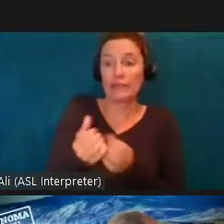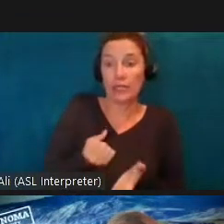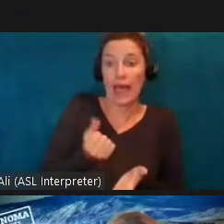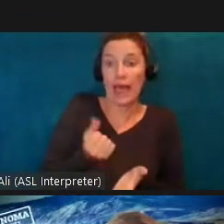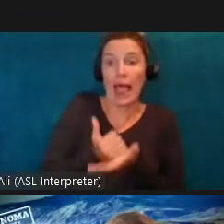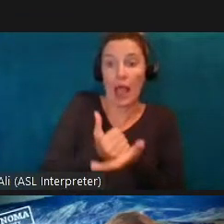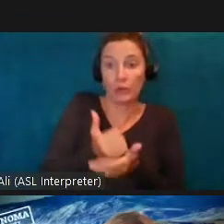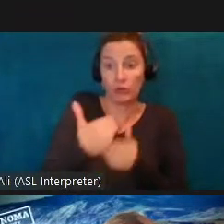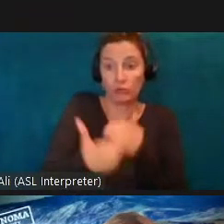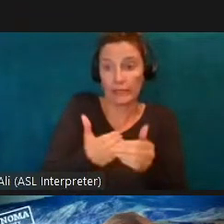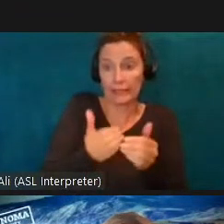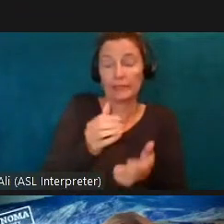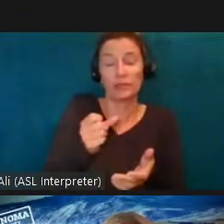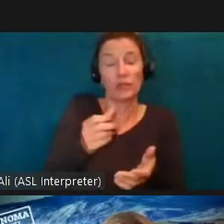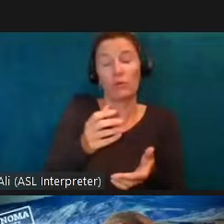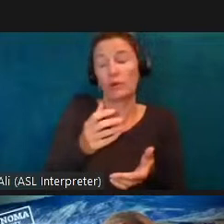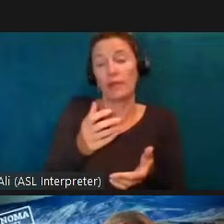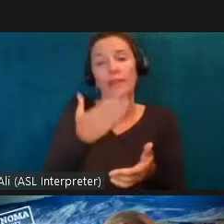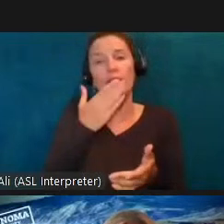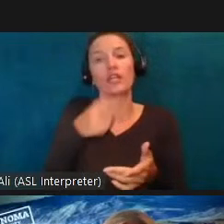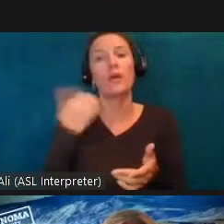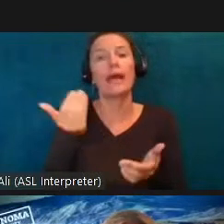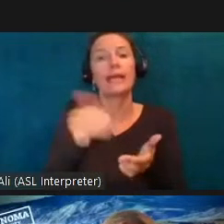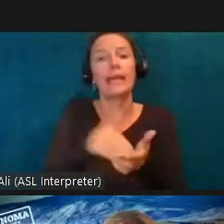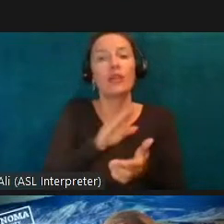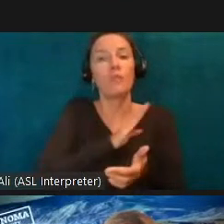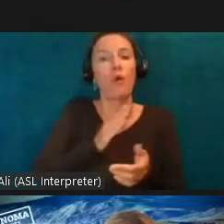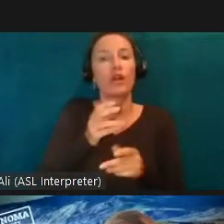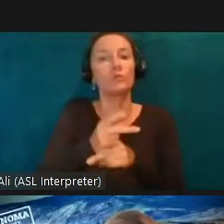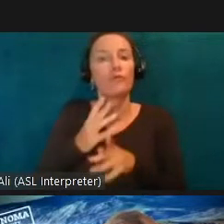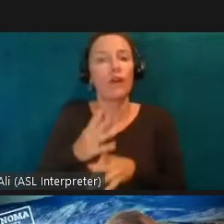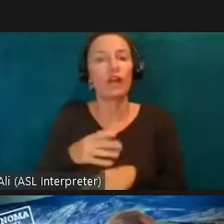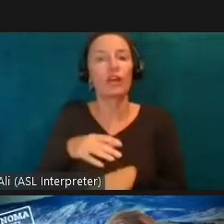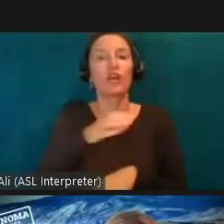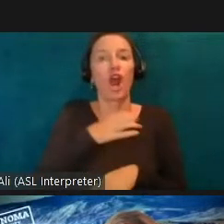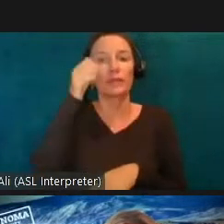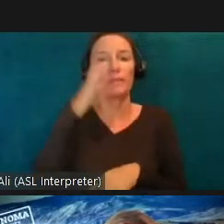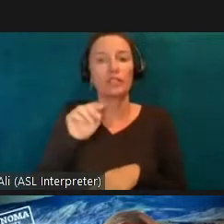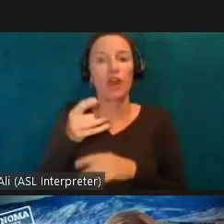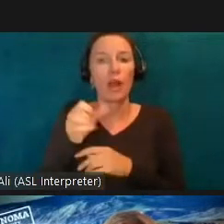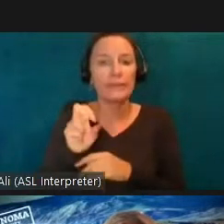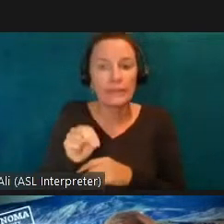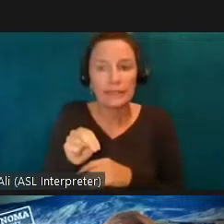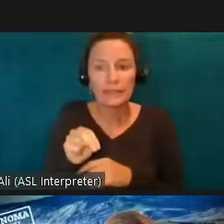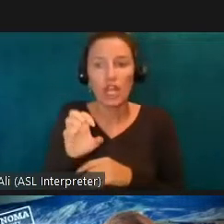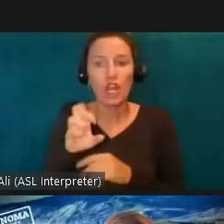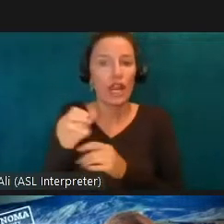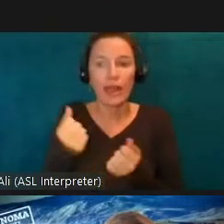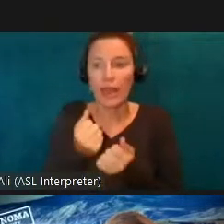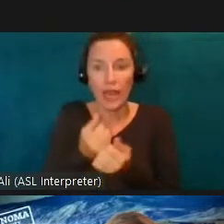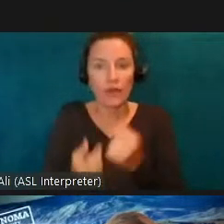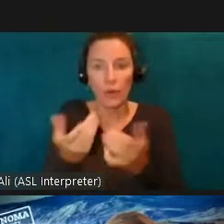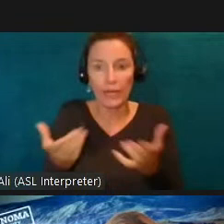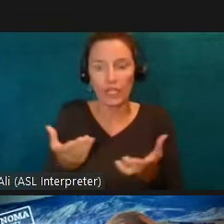Thank you so much, Mr. Golgson. And again, to the Board of Supervisors of Congressman Thompson, Assemblywoman Aguiar-Curry, thank you for the partnership.